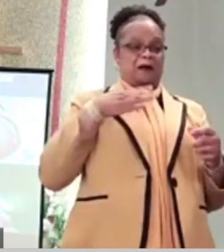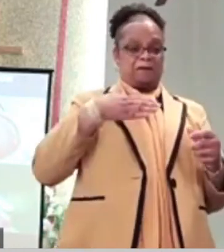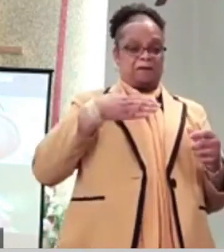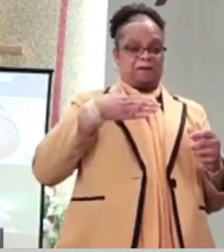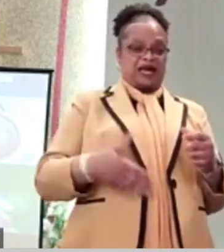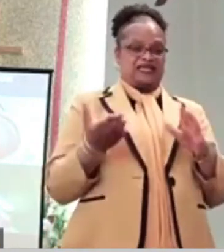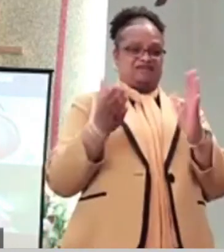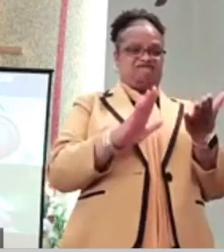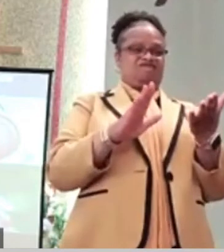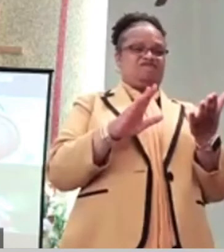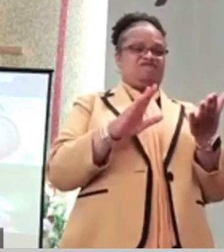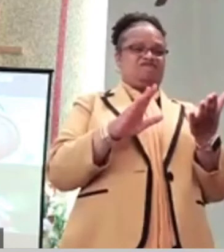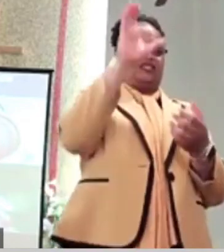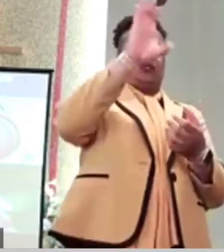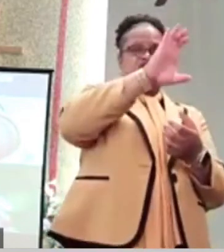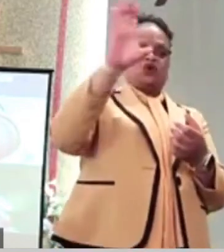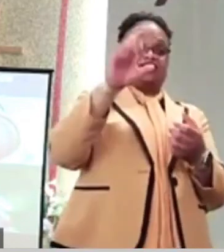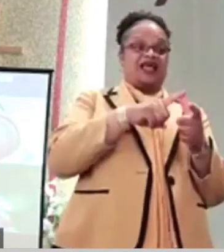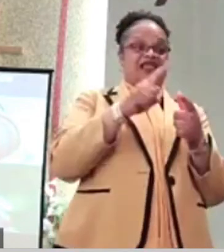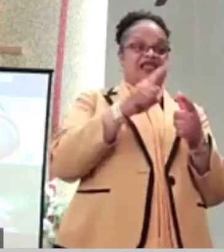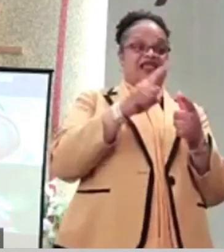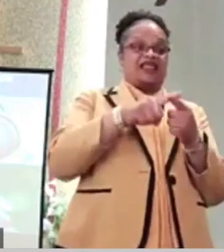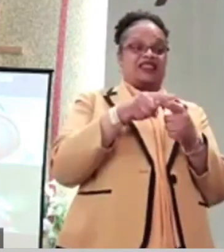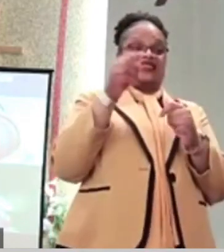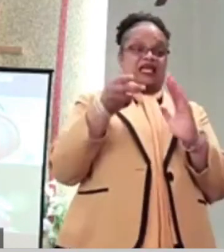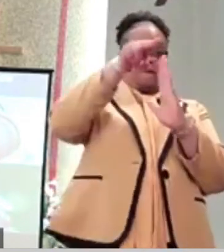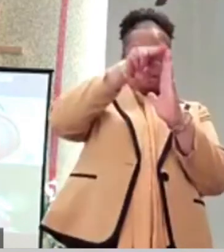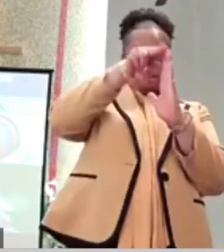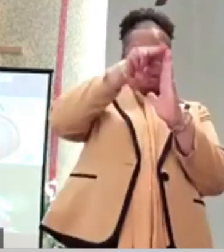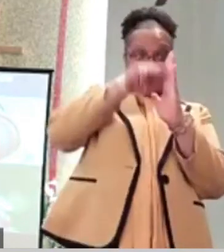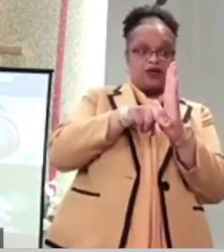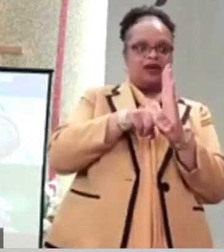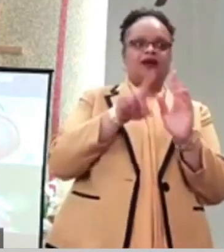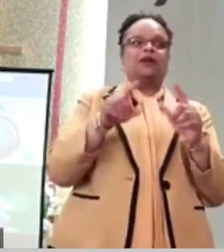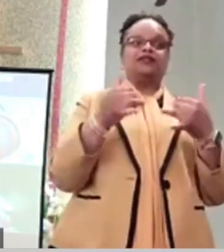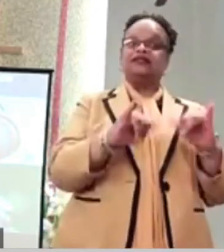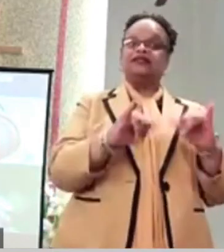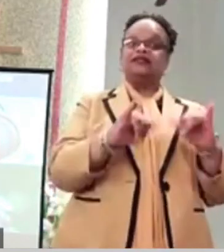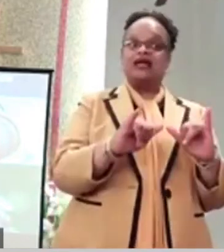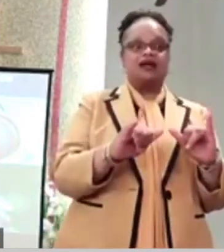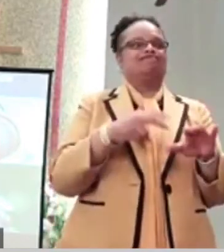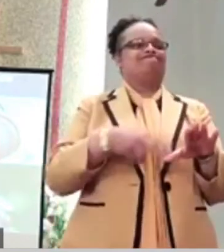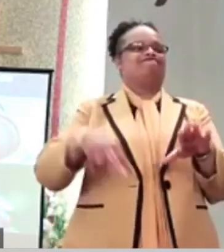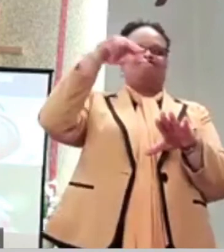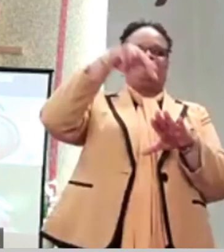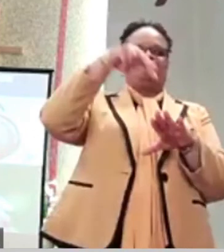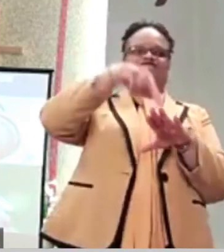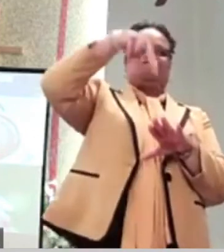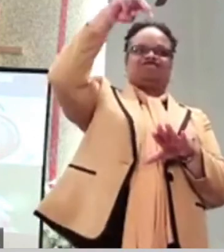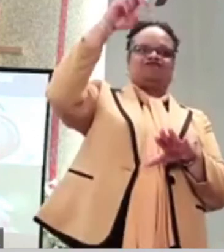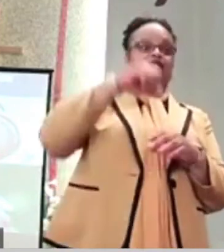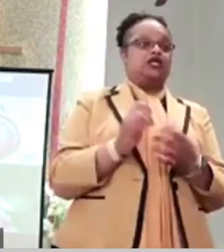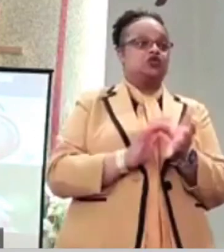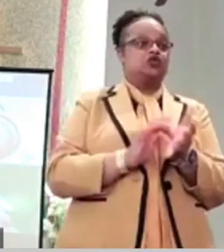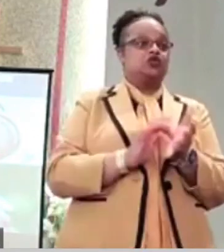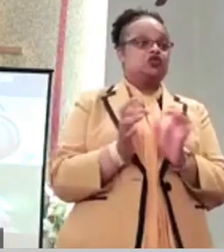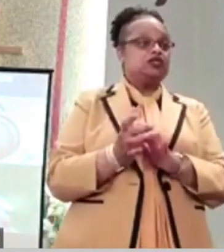was placed in a grave. But Christ arose. Jesus resurrected from the